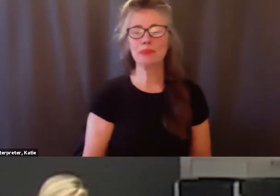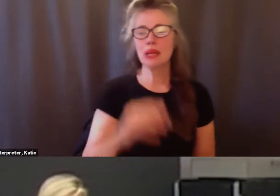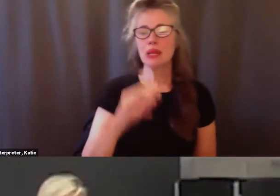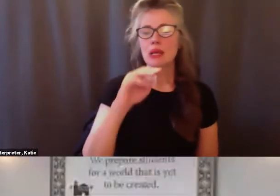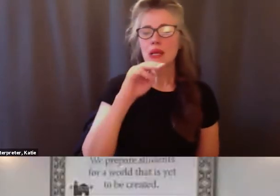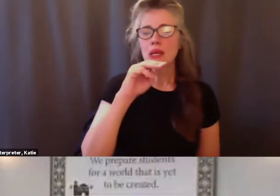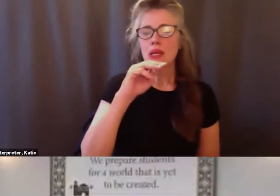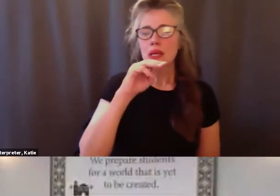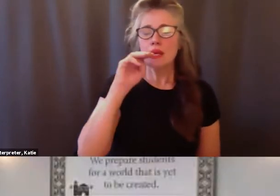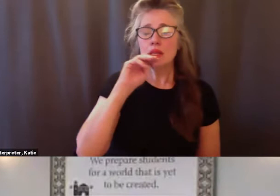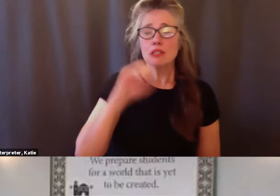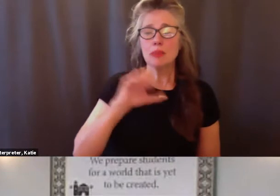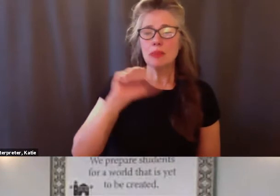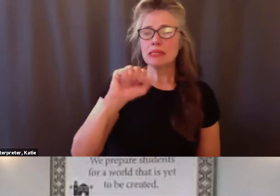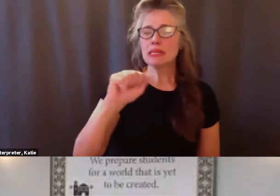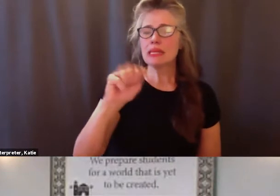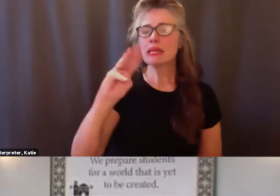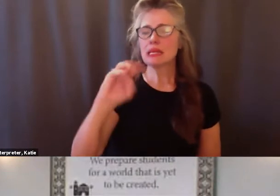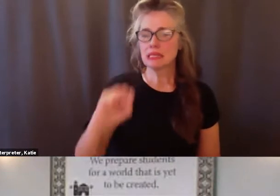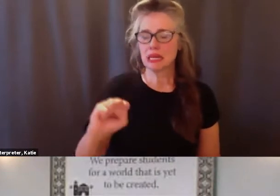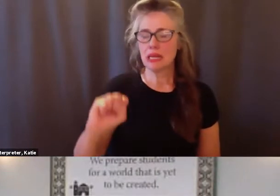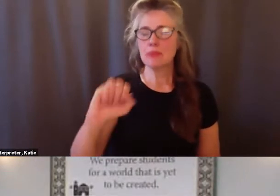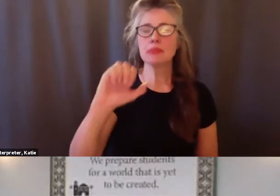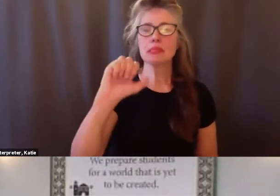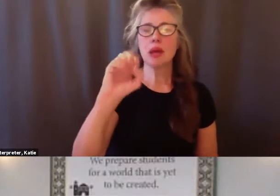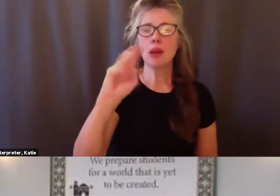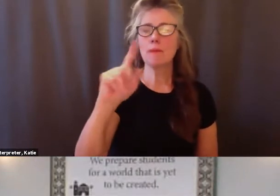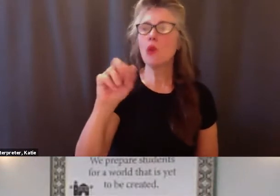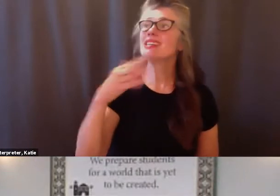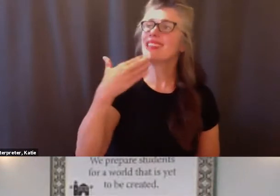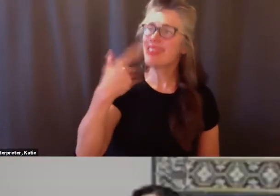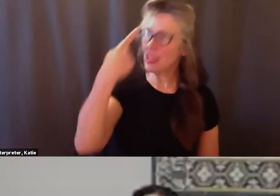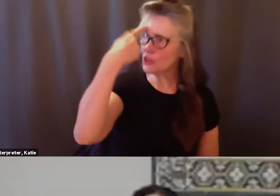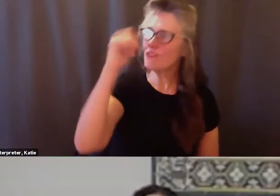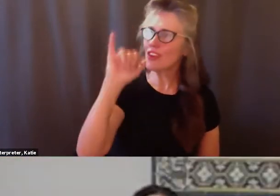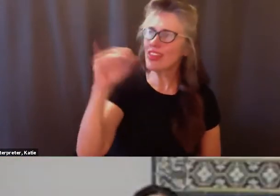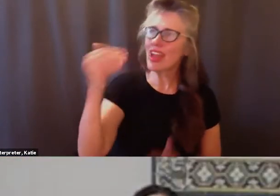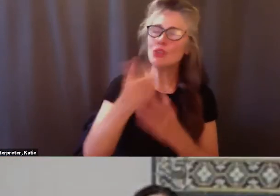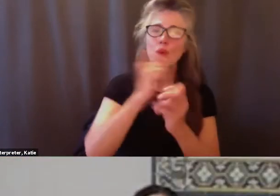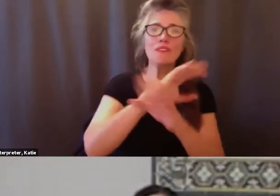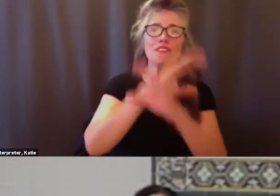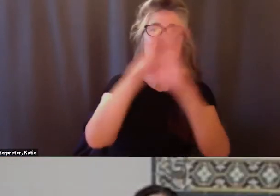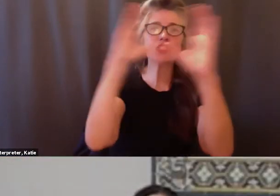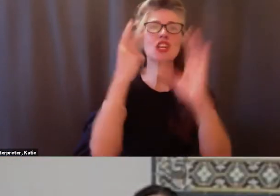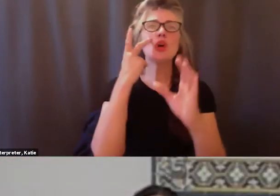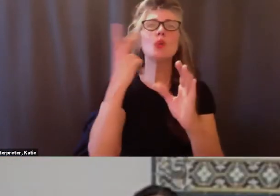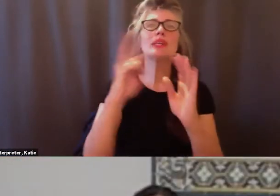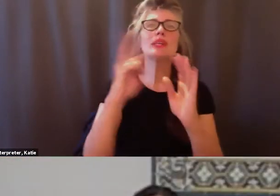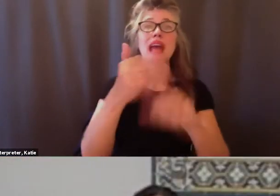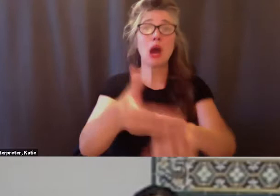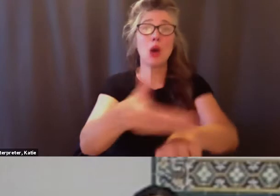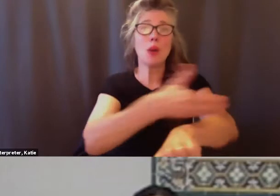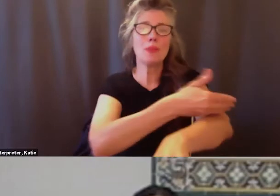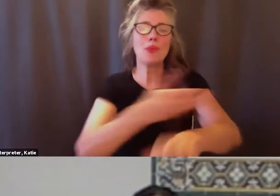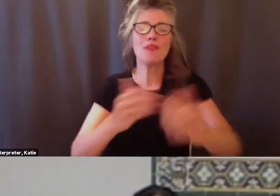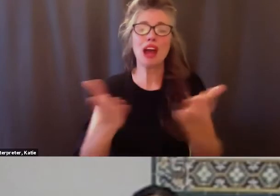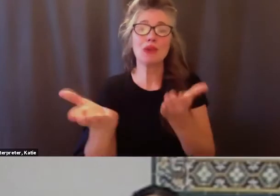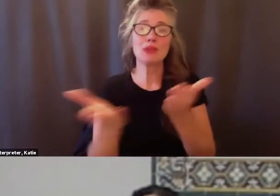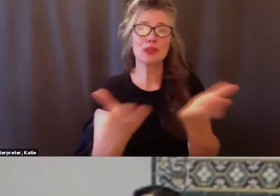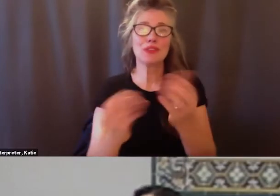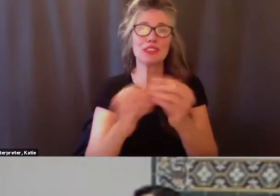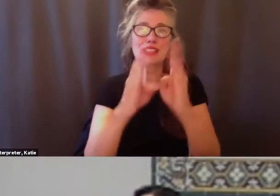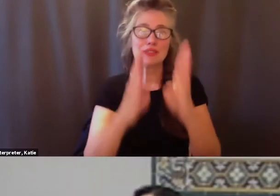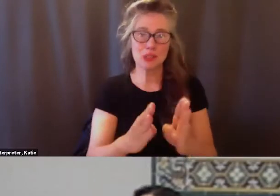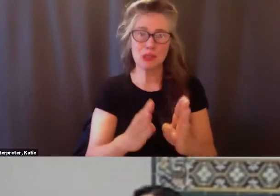on to Ms. Sister Board Member Alvarez, just thank you for the vision as we begin to look at how we can better serve our students, which is